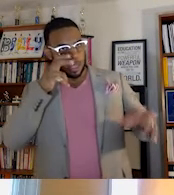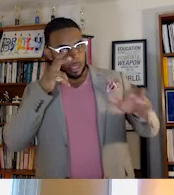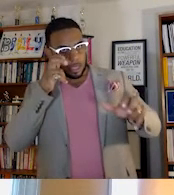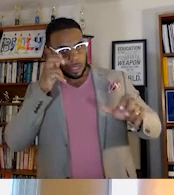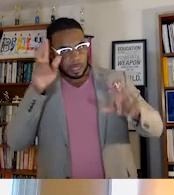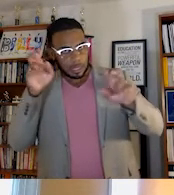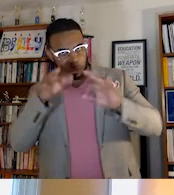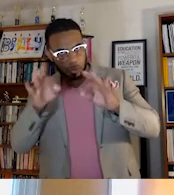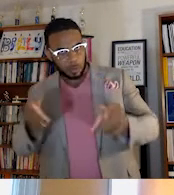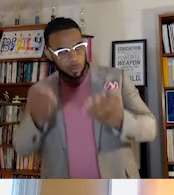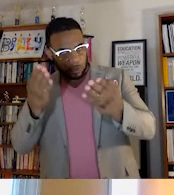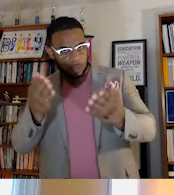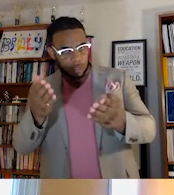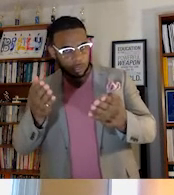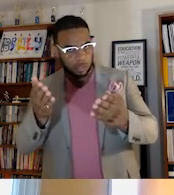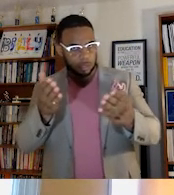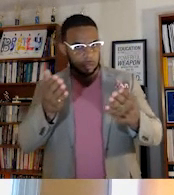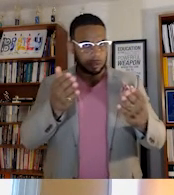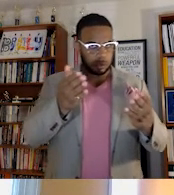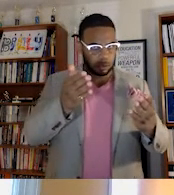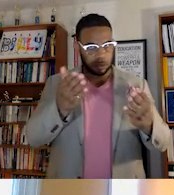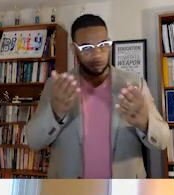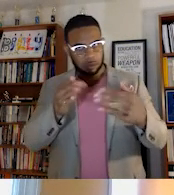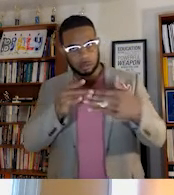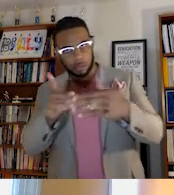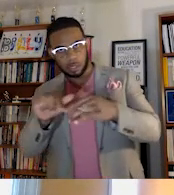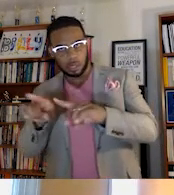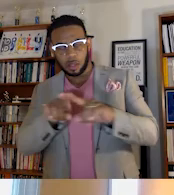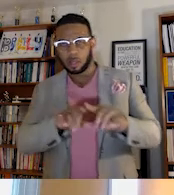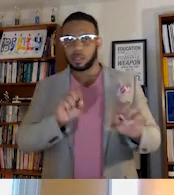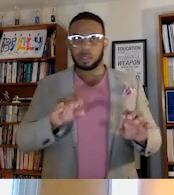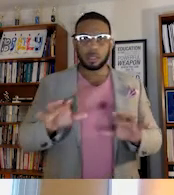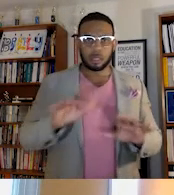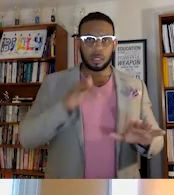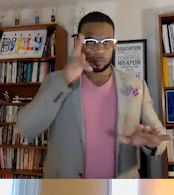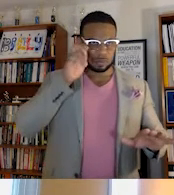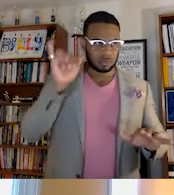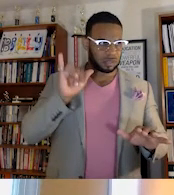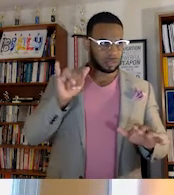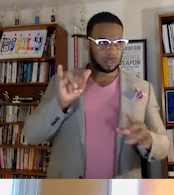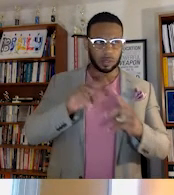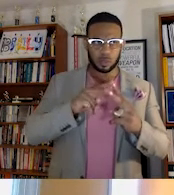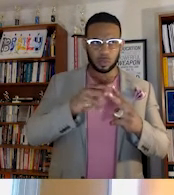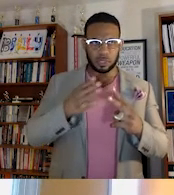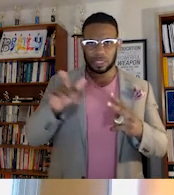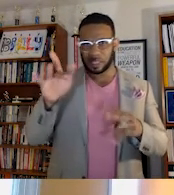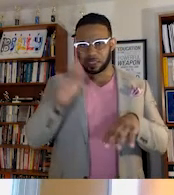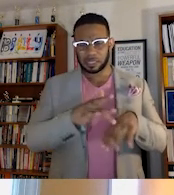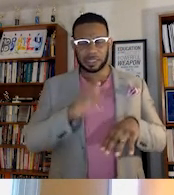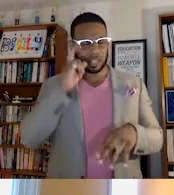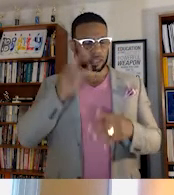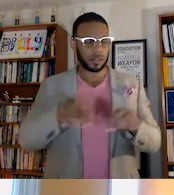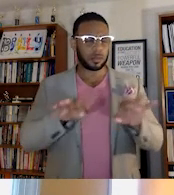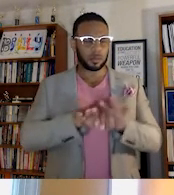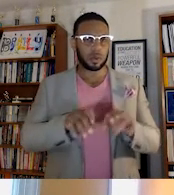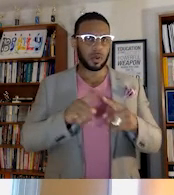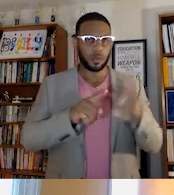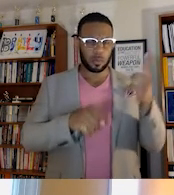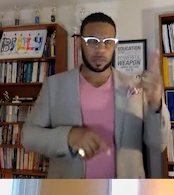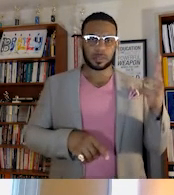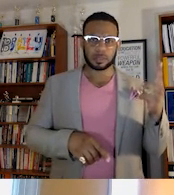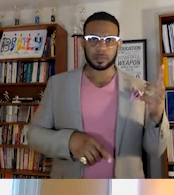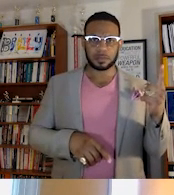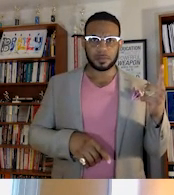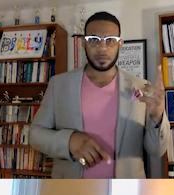a topic that you guys bring up and kind of go that way as well. So I heard Mike, there's two things he touched on that I think are important. One,